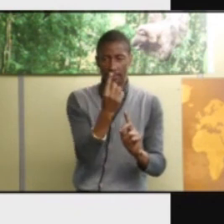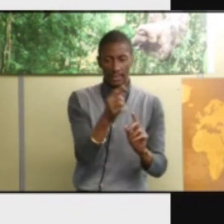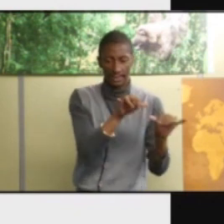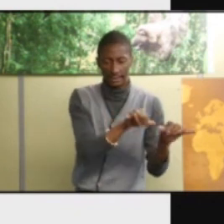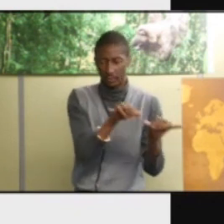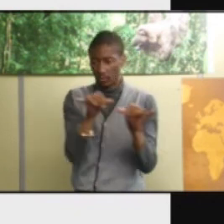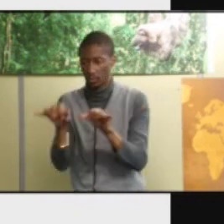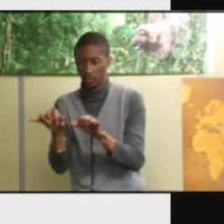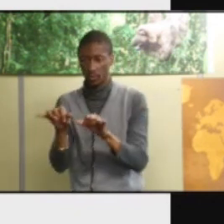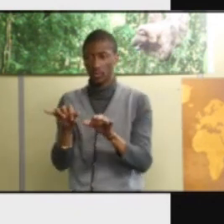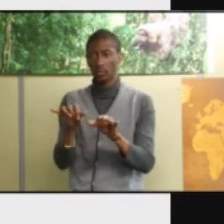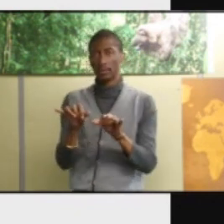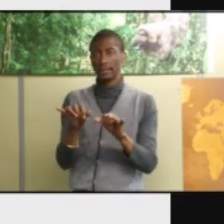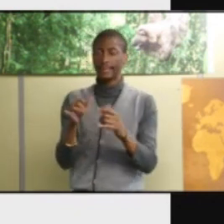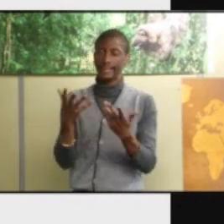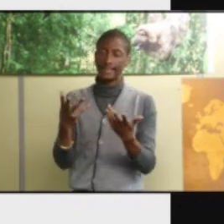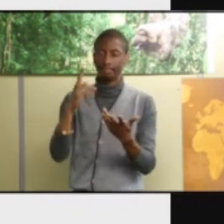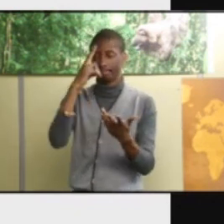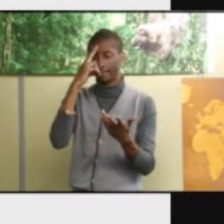Hypothetically,